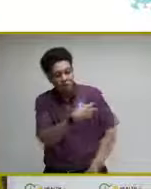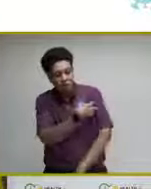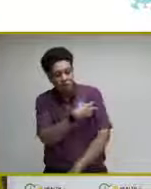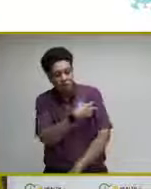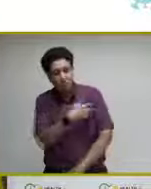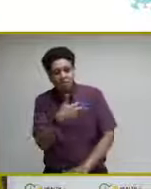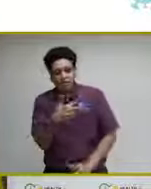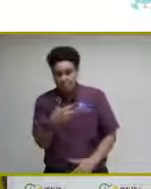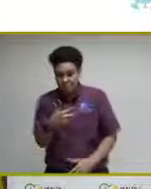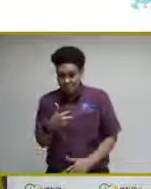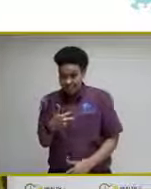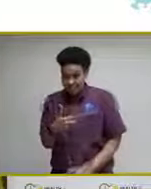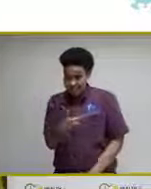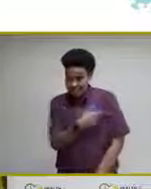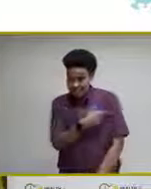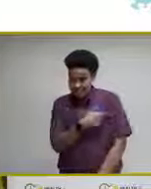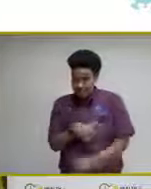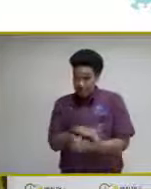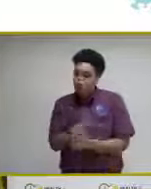center. Next.